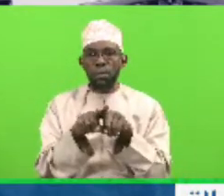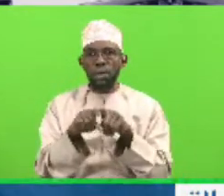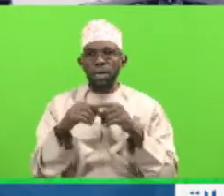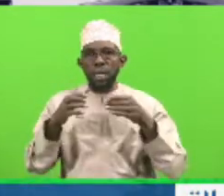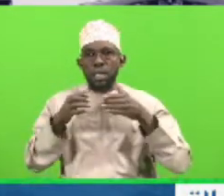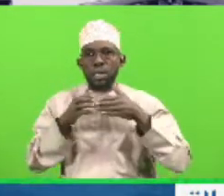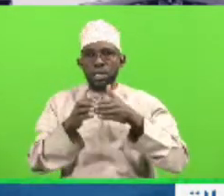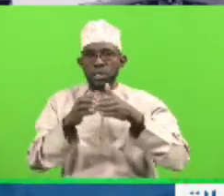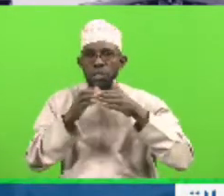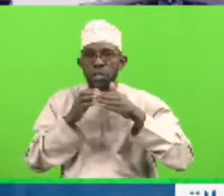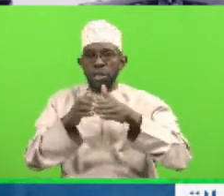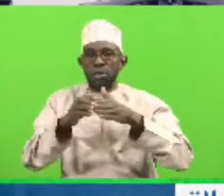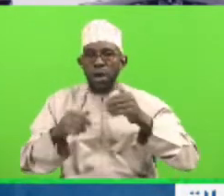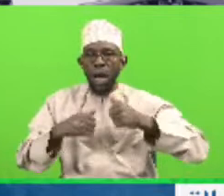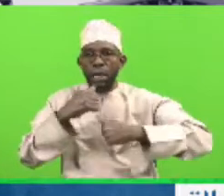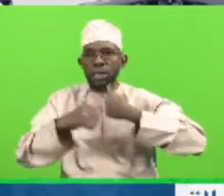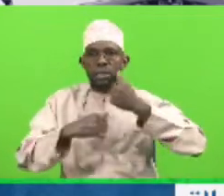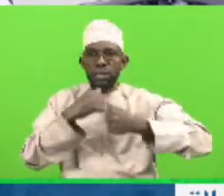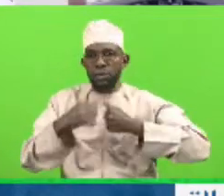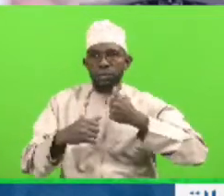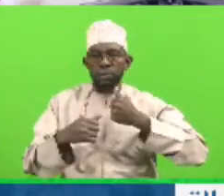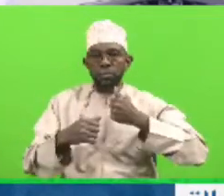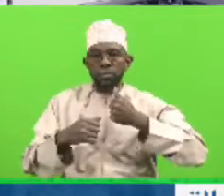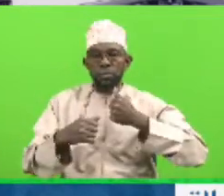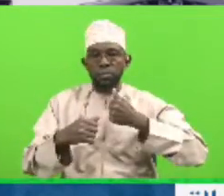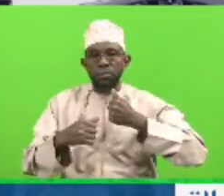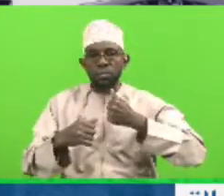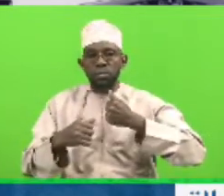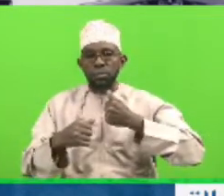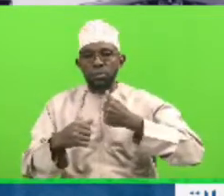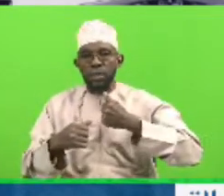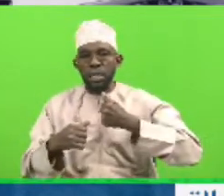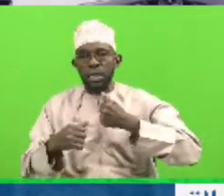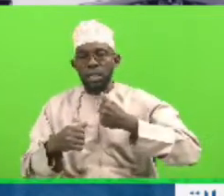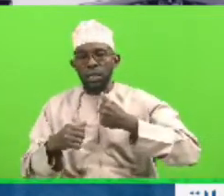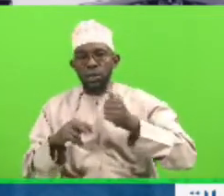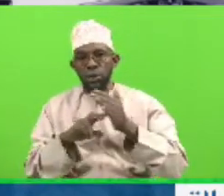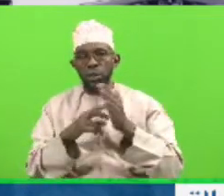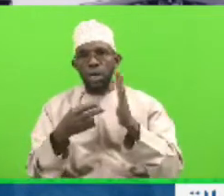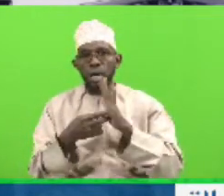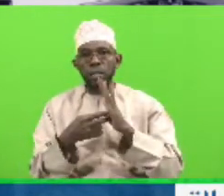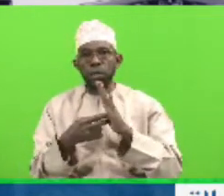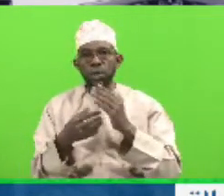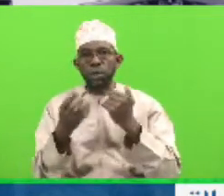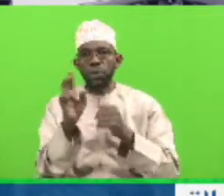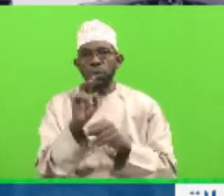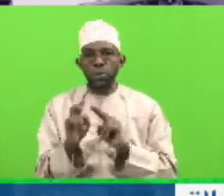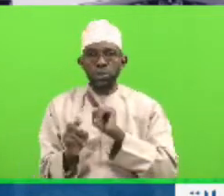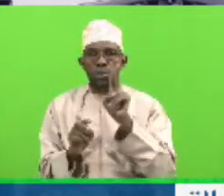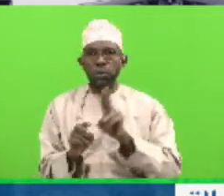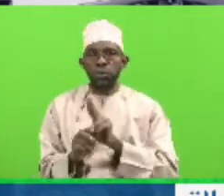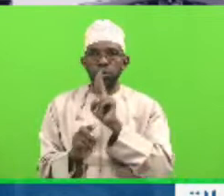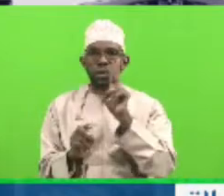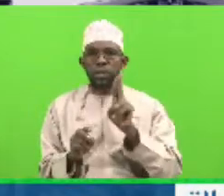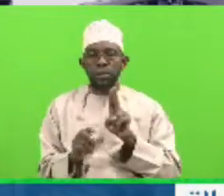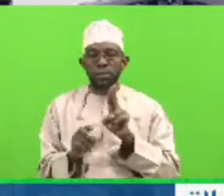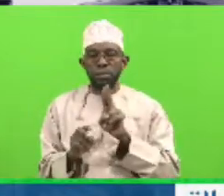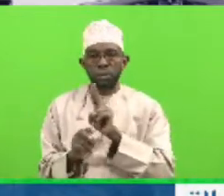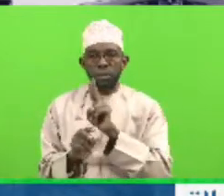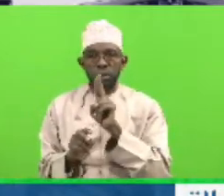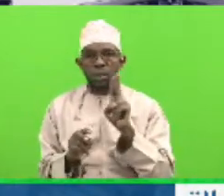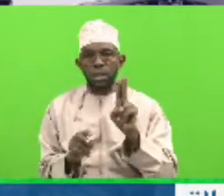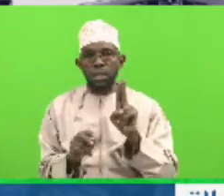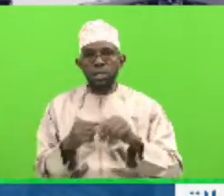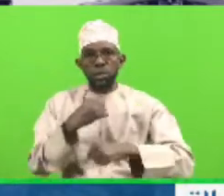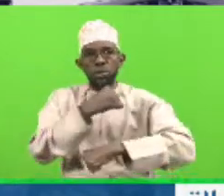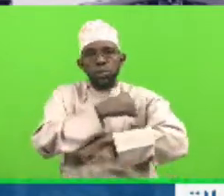sexual reproductivity. Those are the kind of terminologies that are actually used in